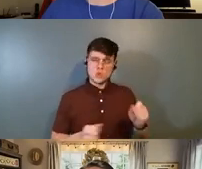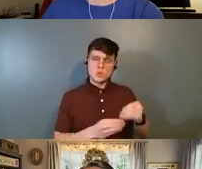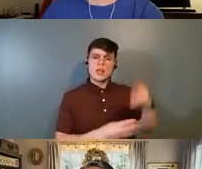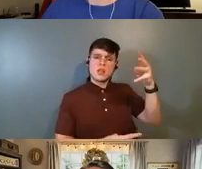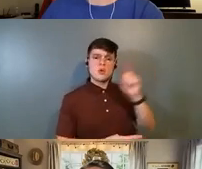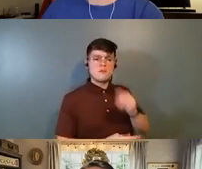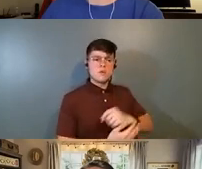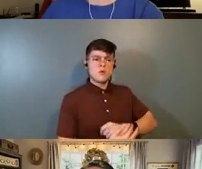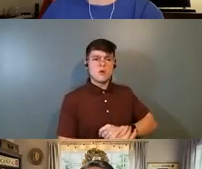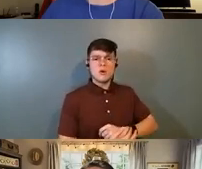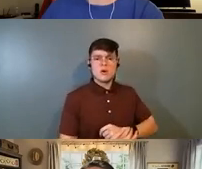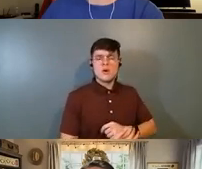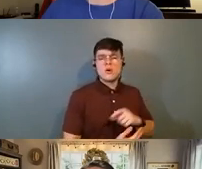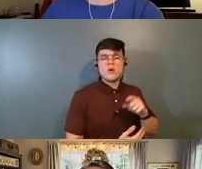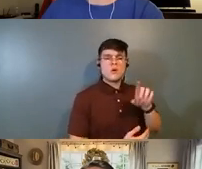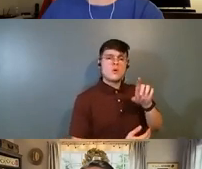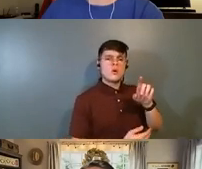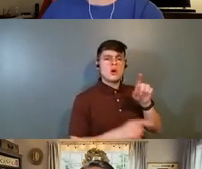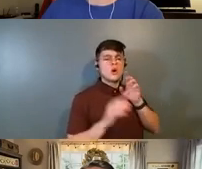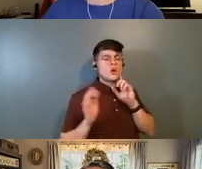order and then reposition them with CSS,